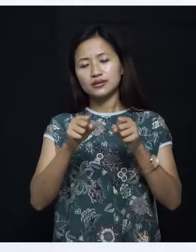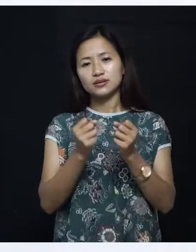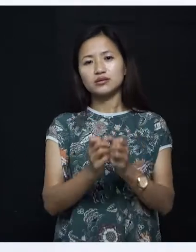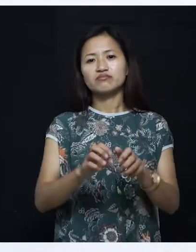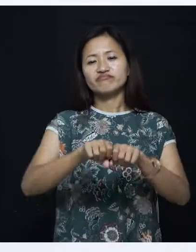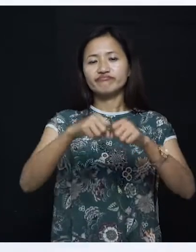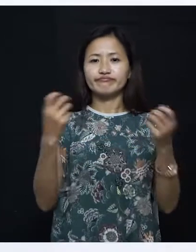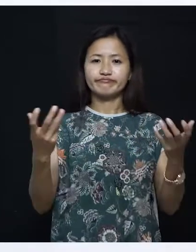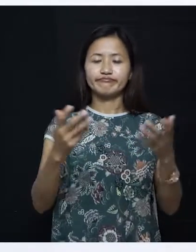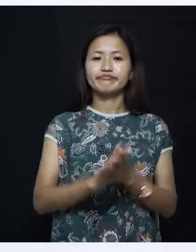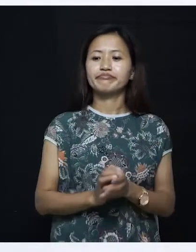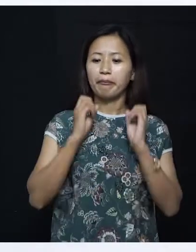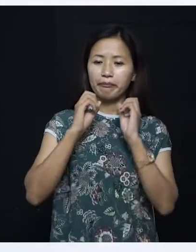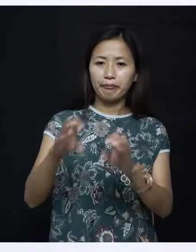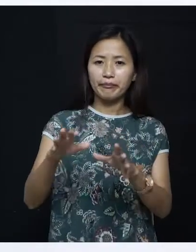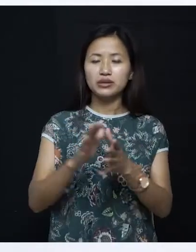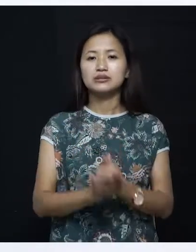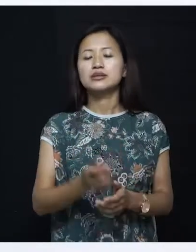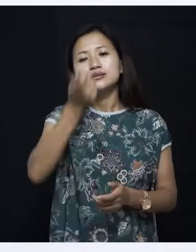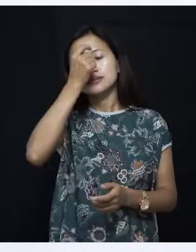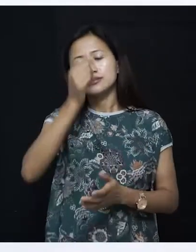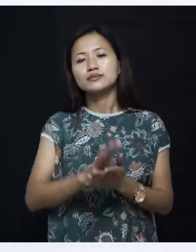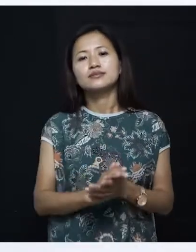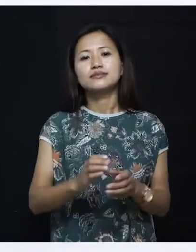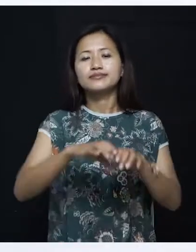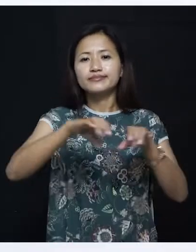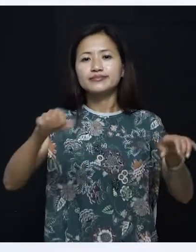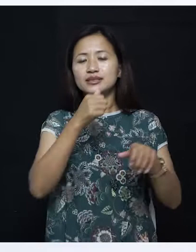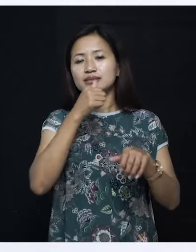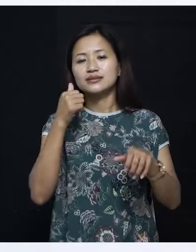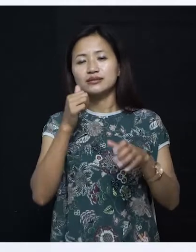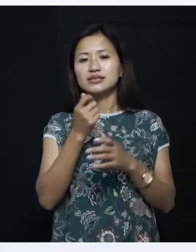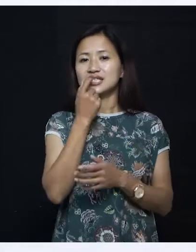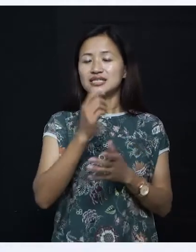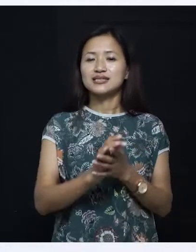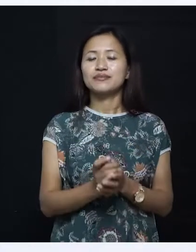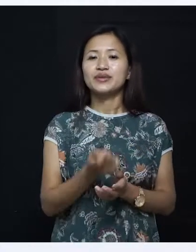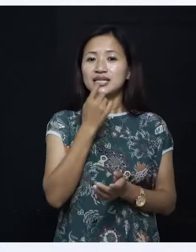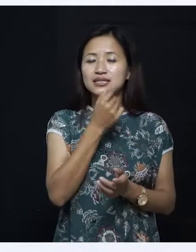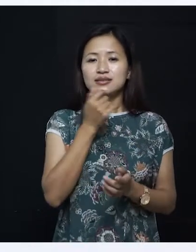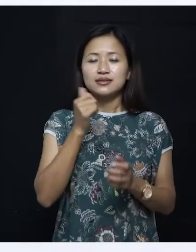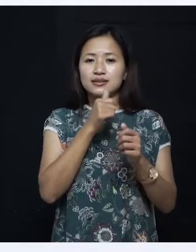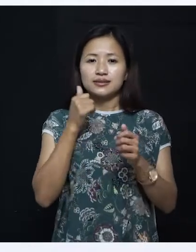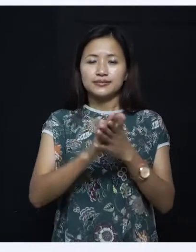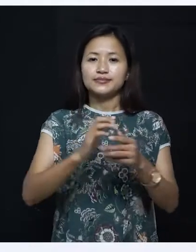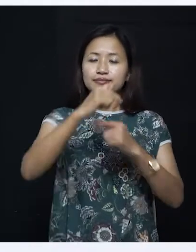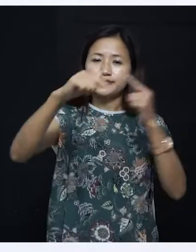it gets spoiled. So that is the problem that the sugar industries faced basing on